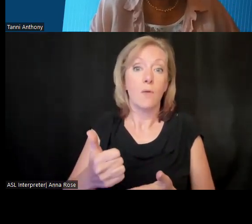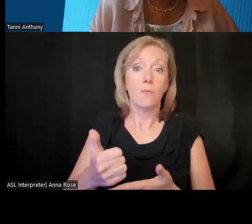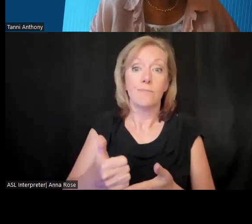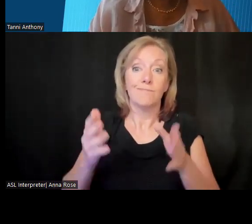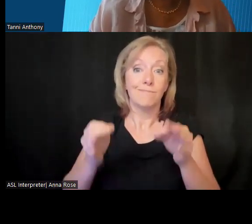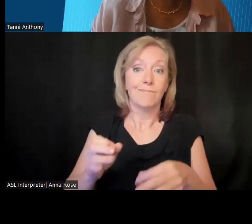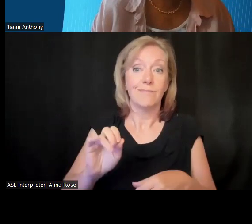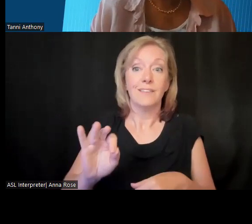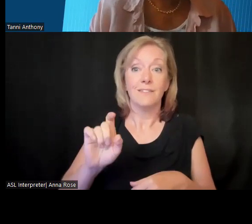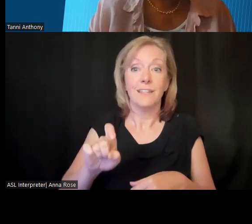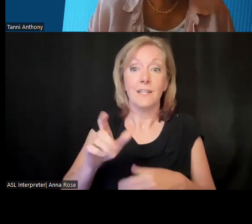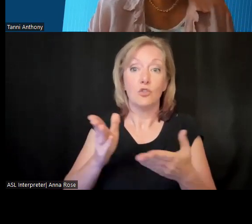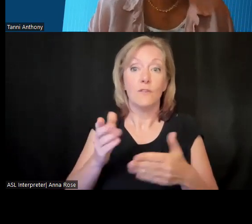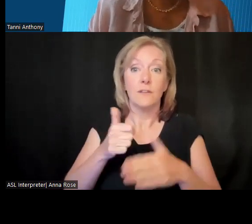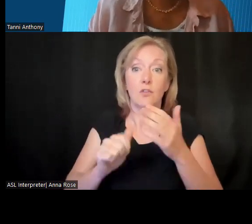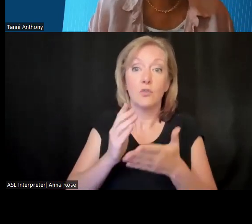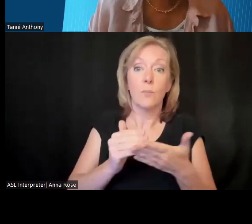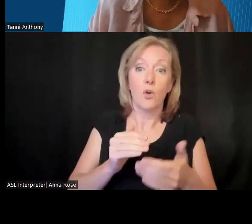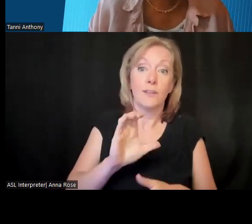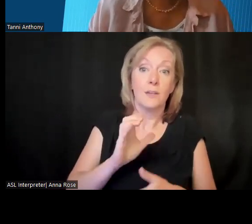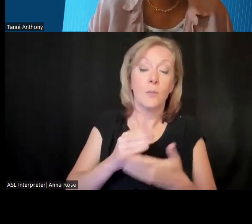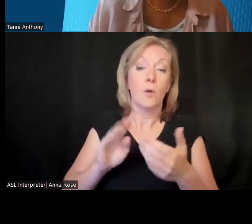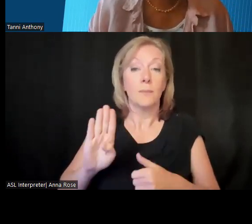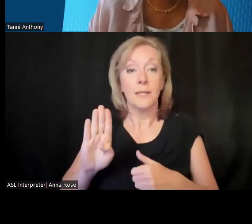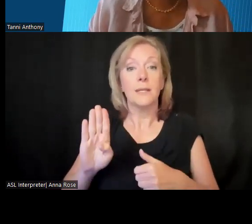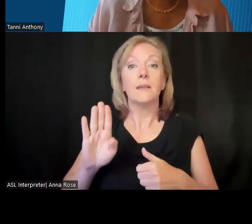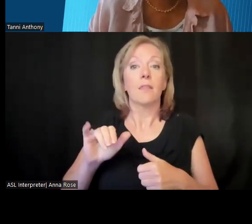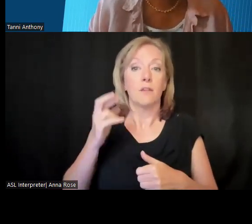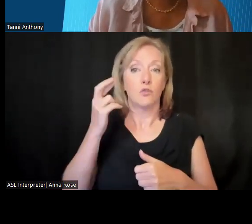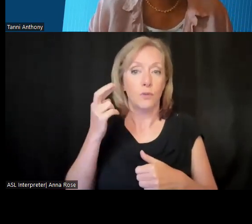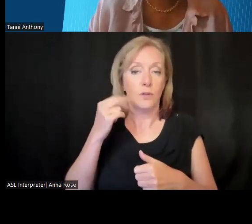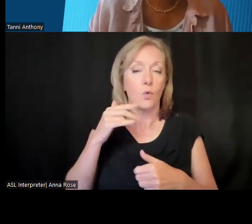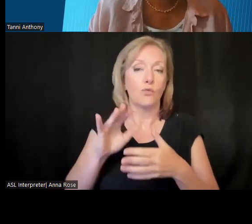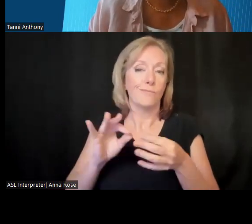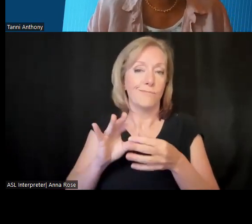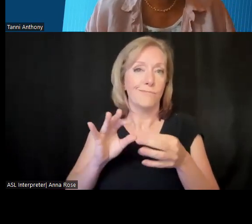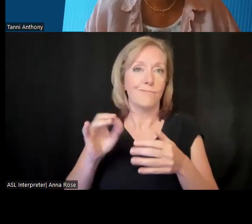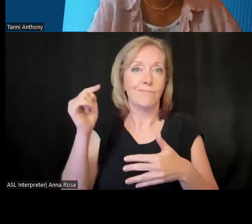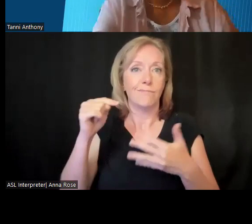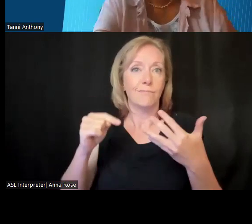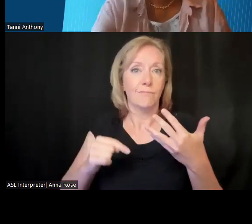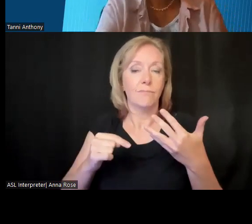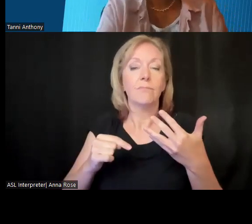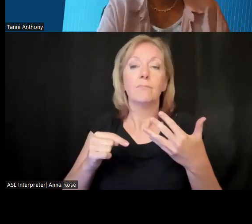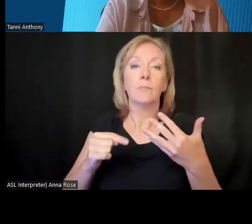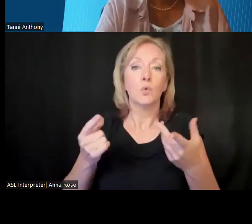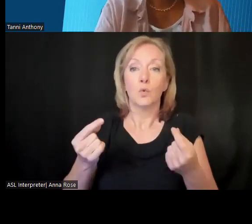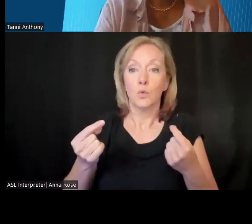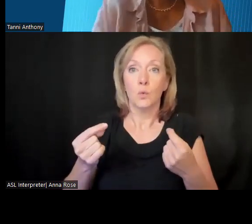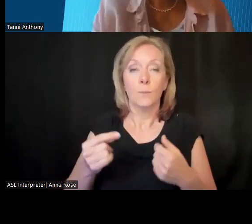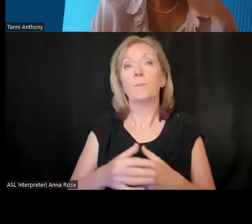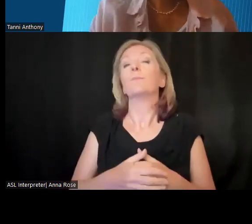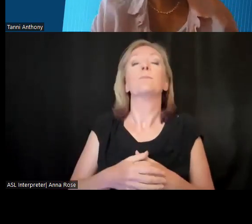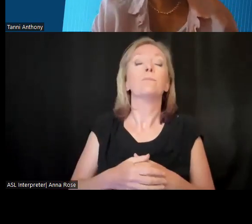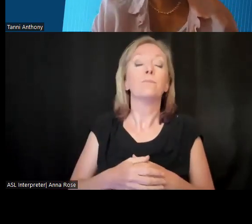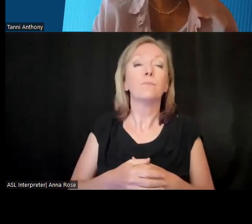even Part B services. So that's part of the reason that we're going to go over some of the components today, just to reinforce what you do. So when